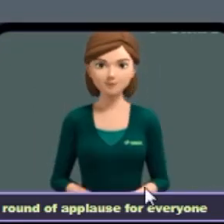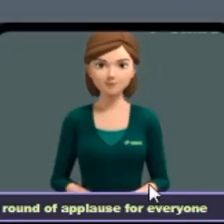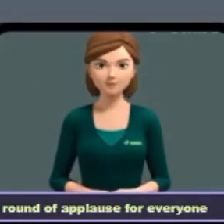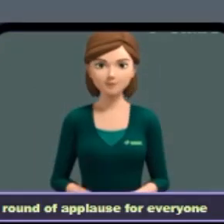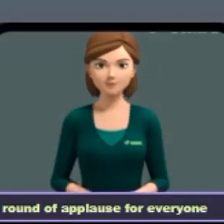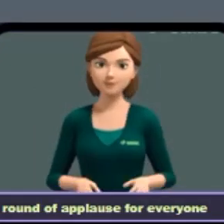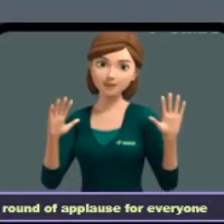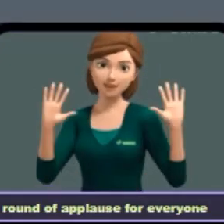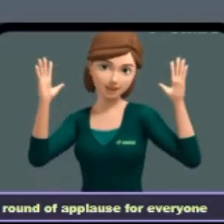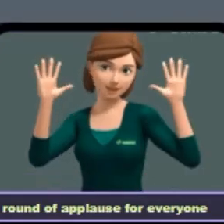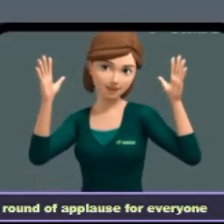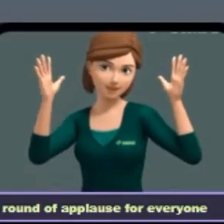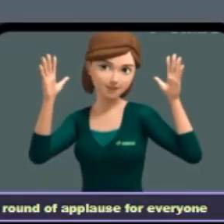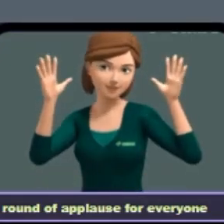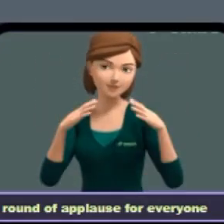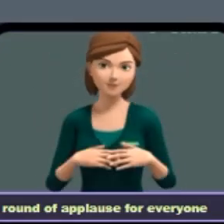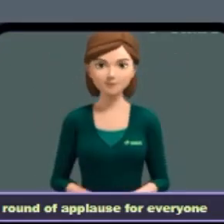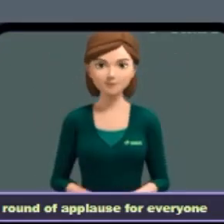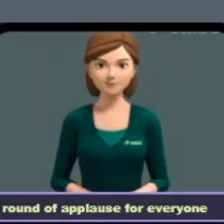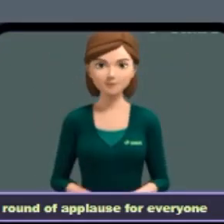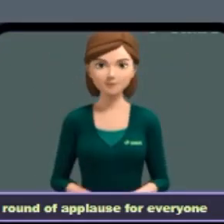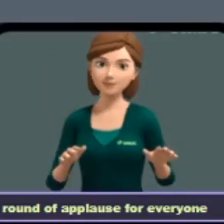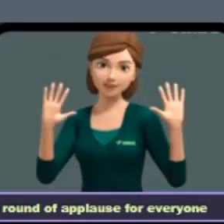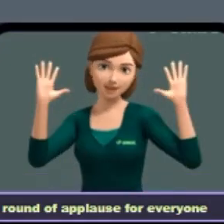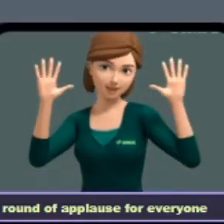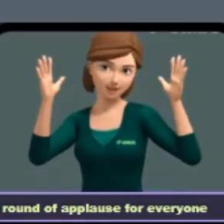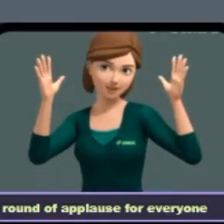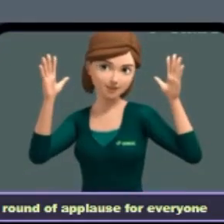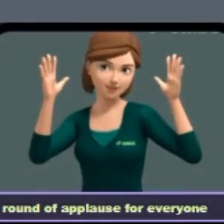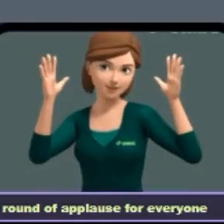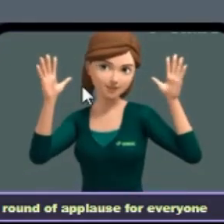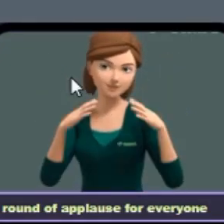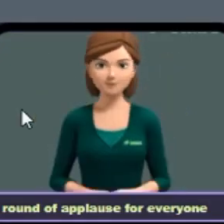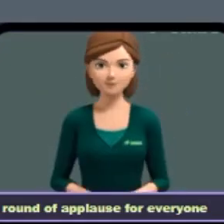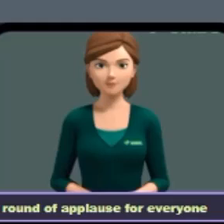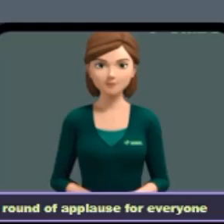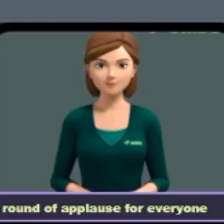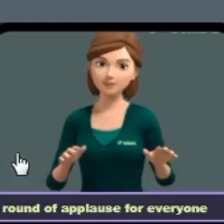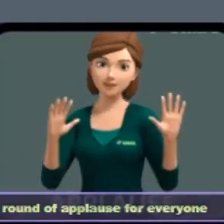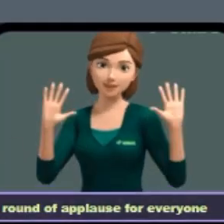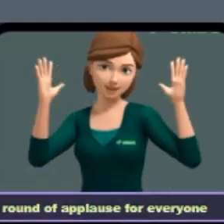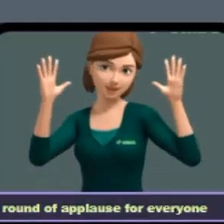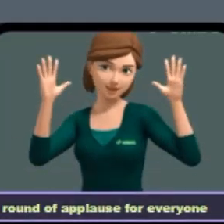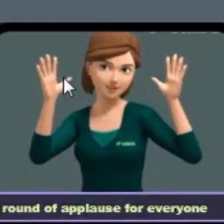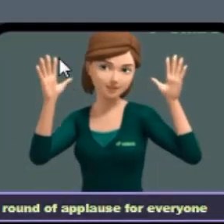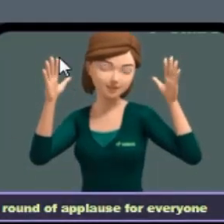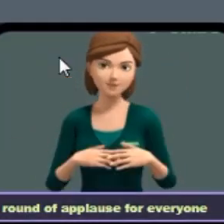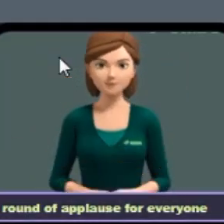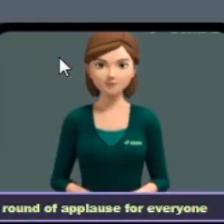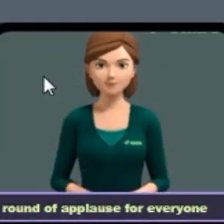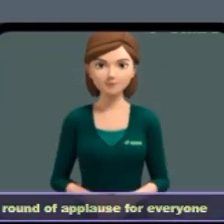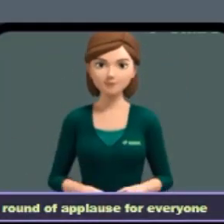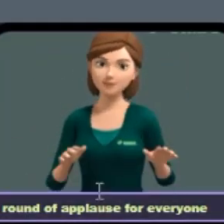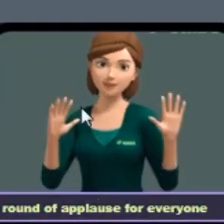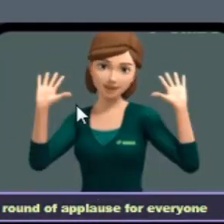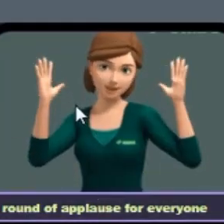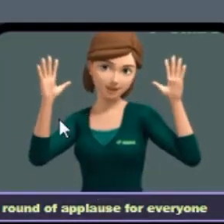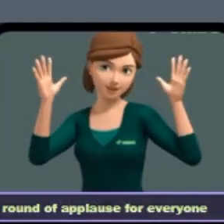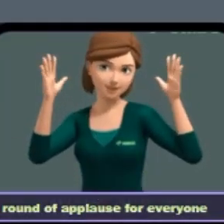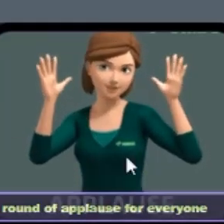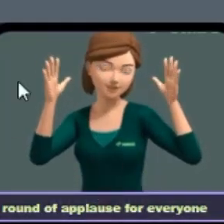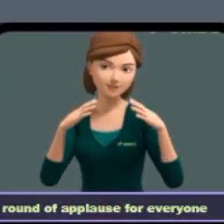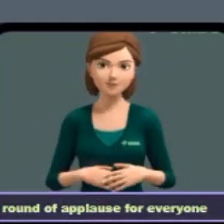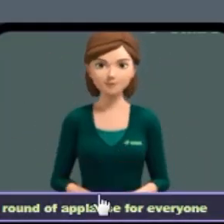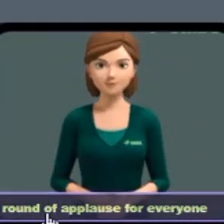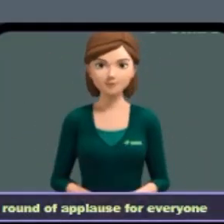information. Now let's check out how can this student access all this information which the teacher